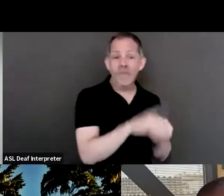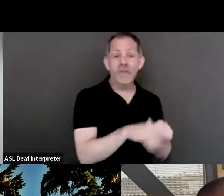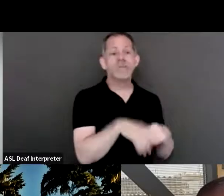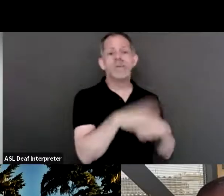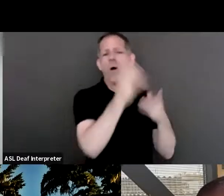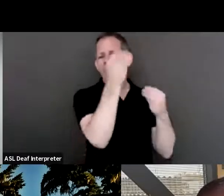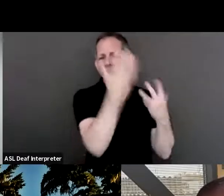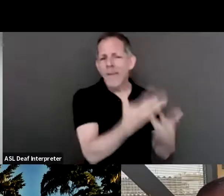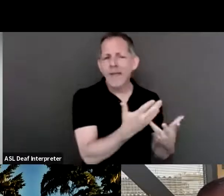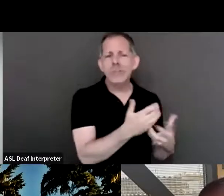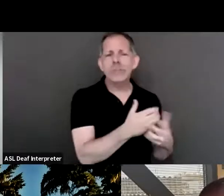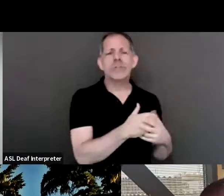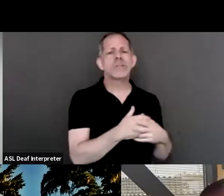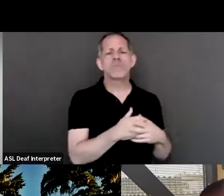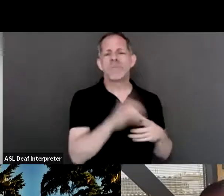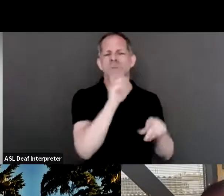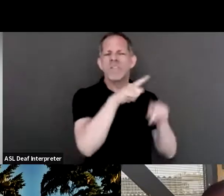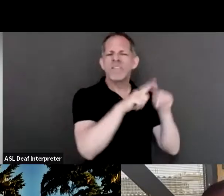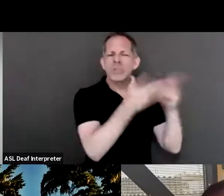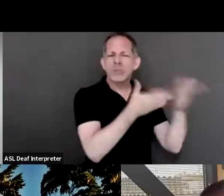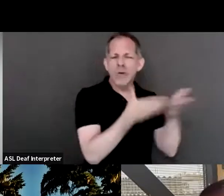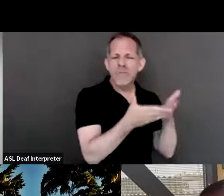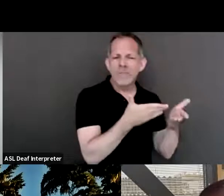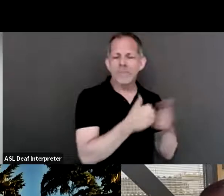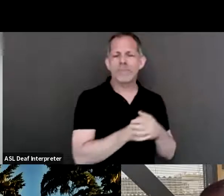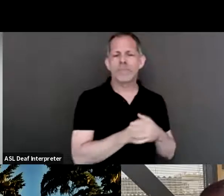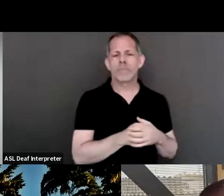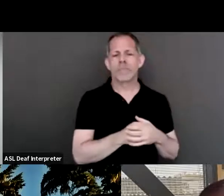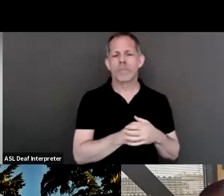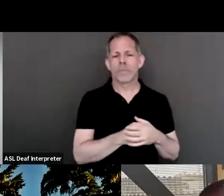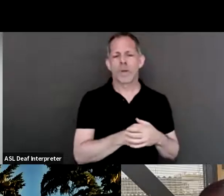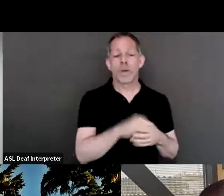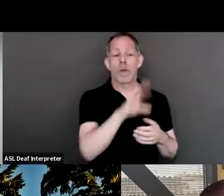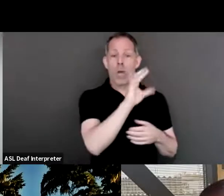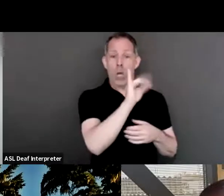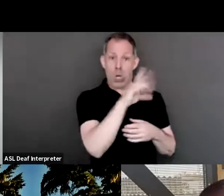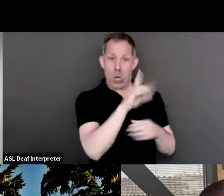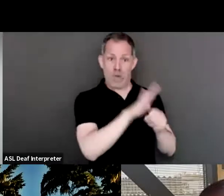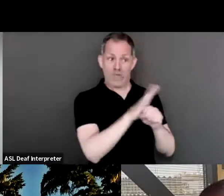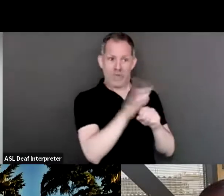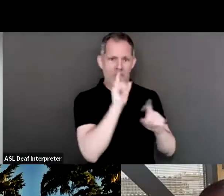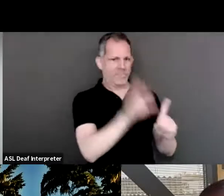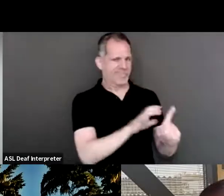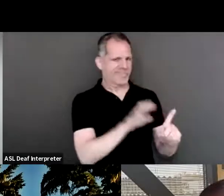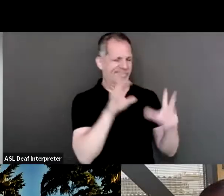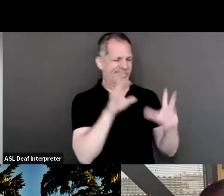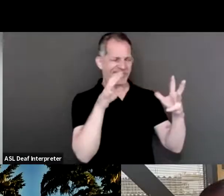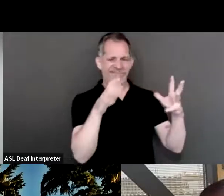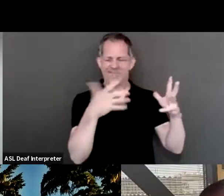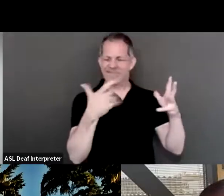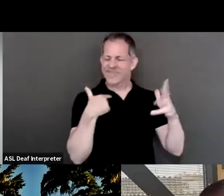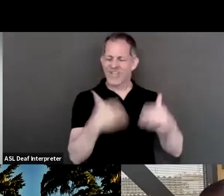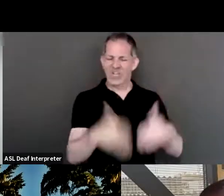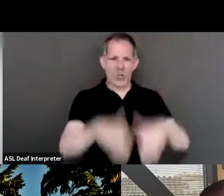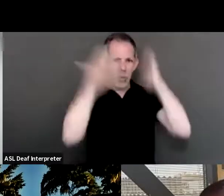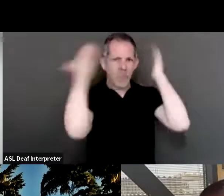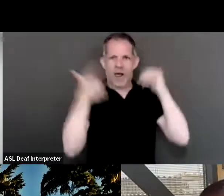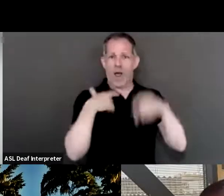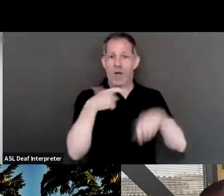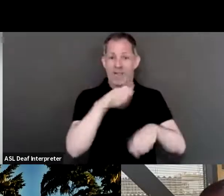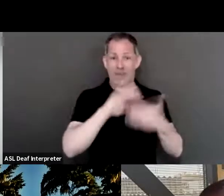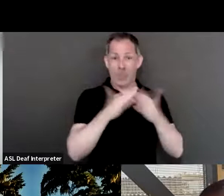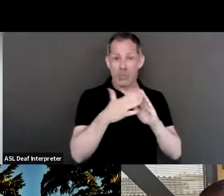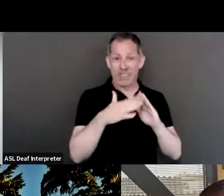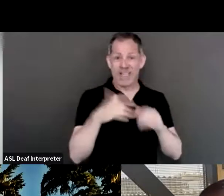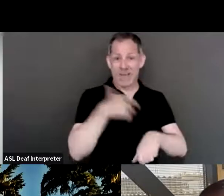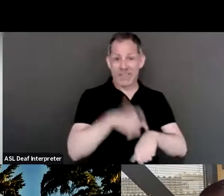really took hold of within our community. And so as we go forward, at least from the emergency management perspective,